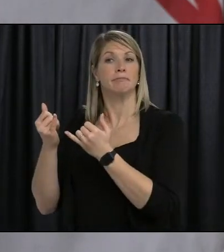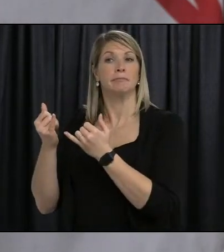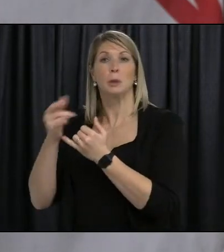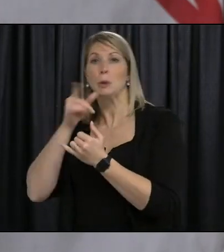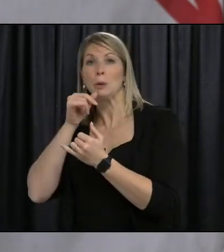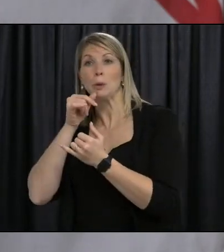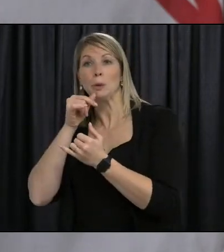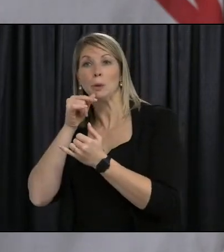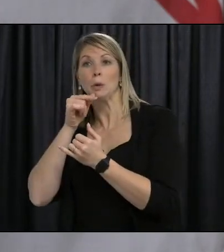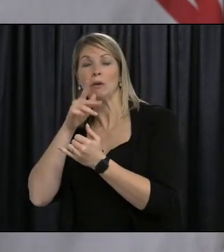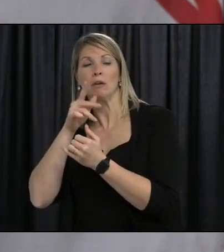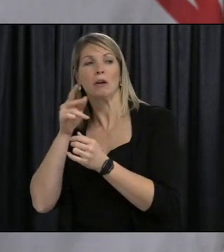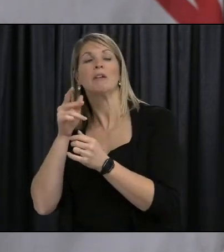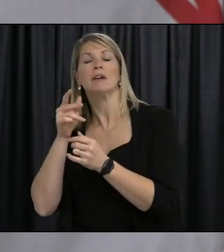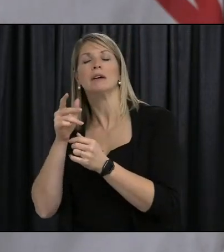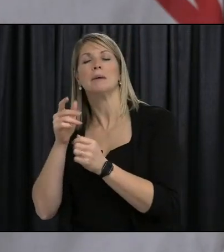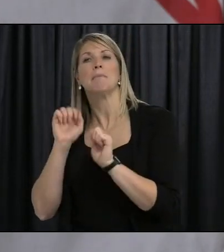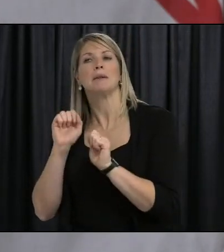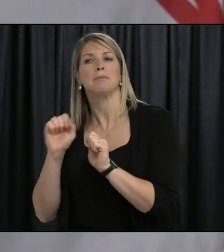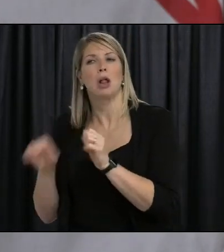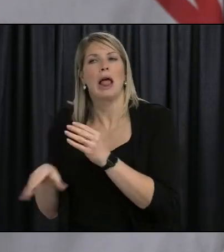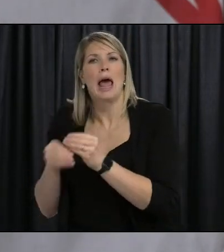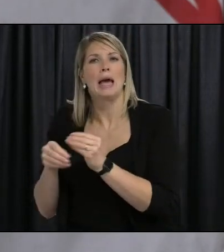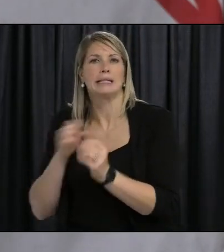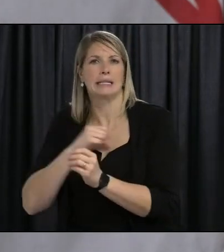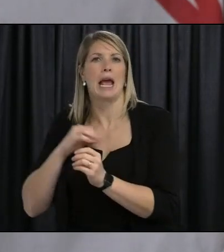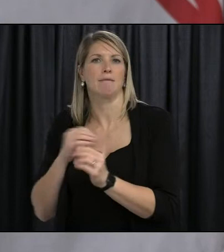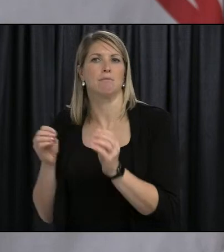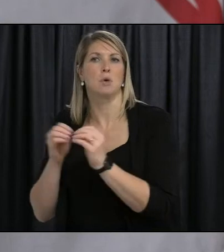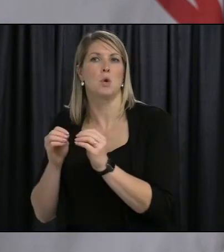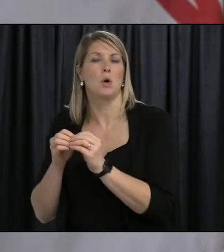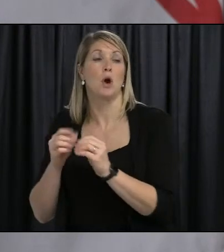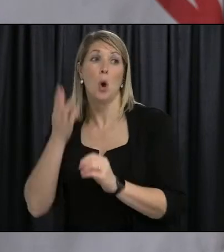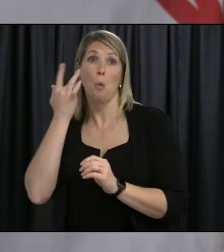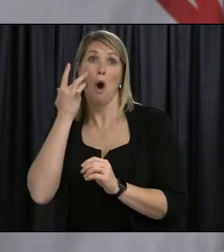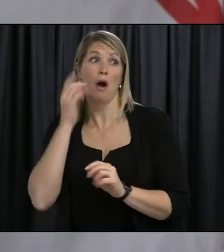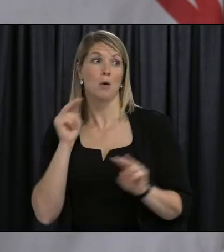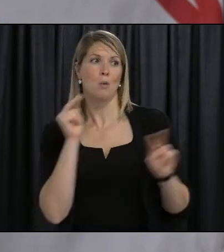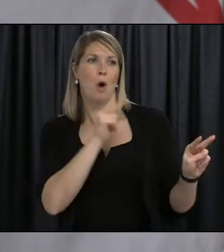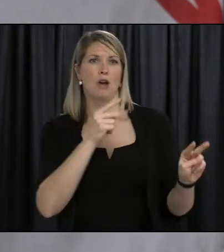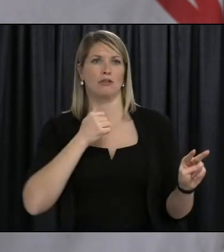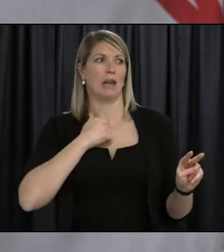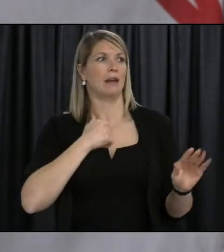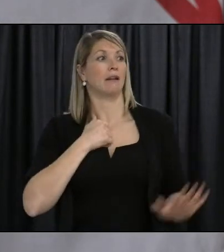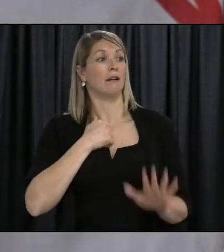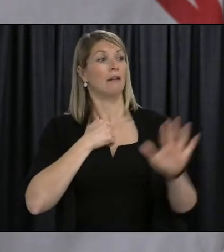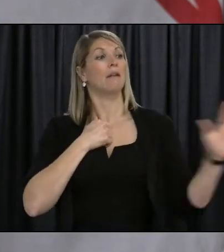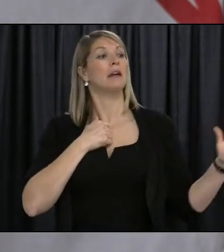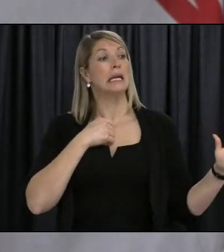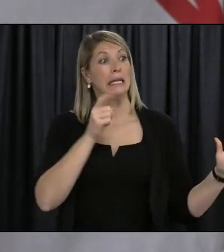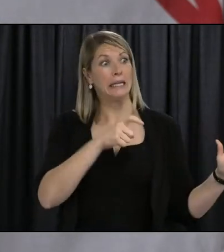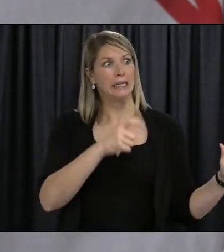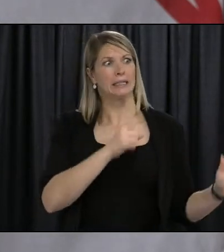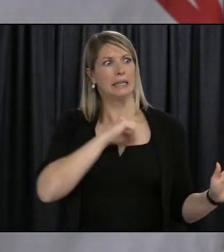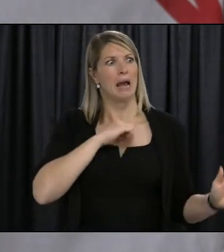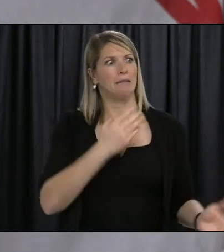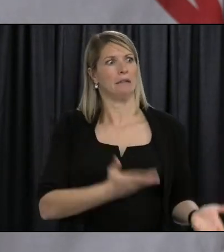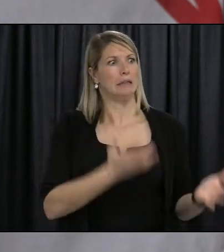elsewhere across the country. But at the moment, our capacity is good for public health and contact tracing.